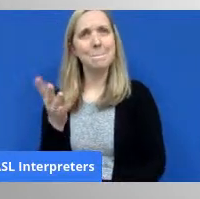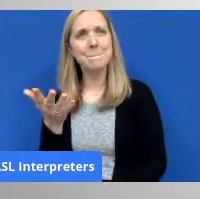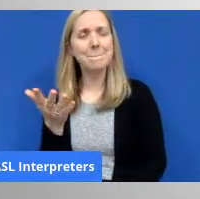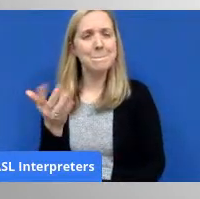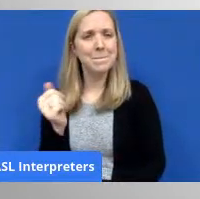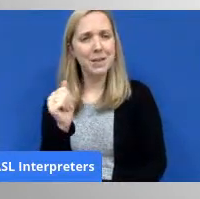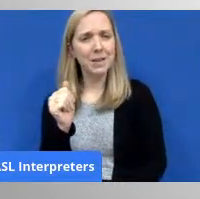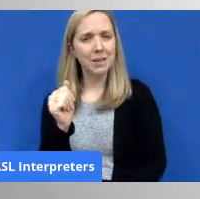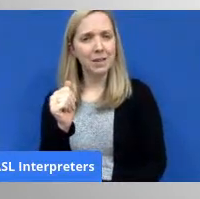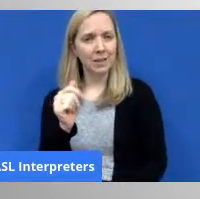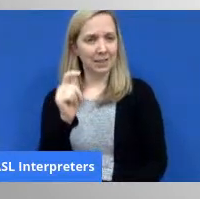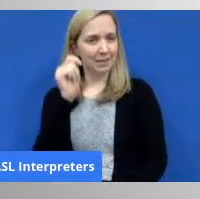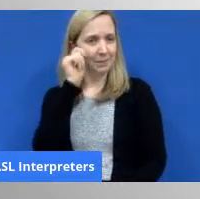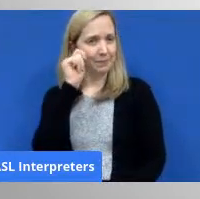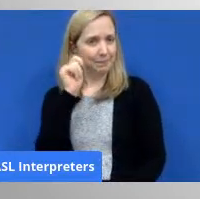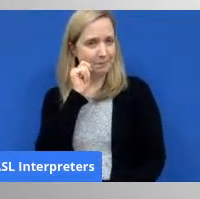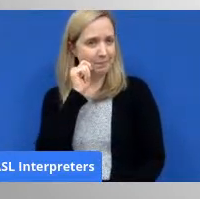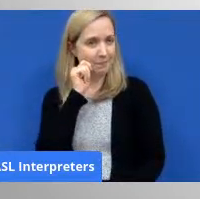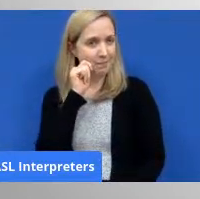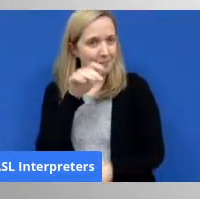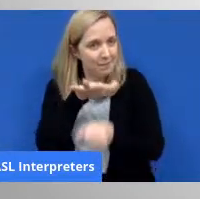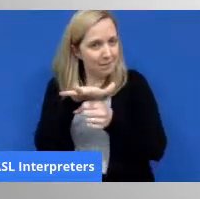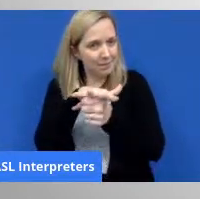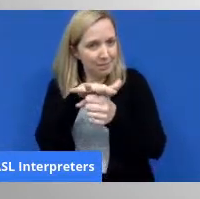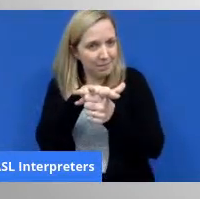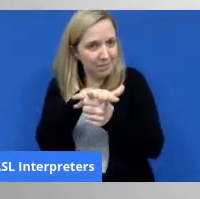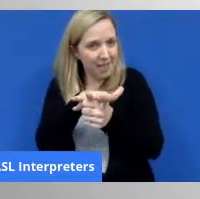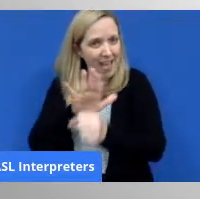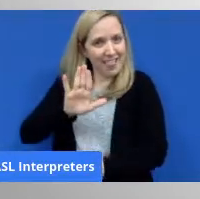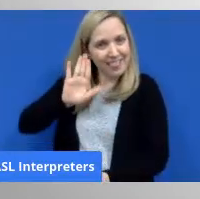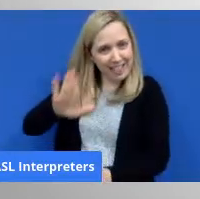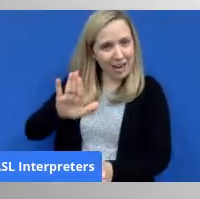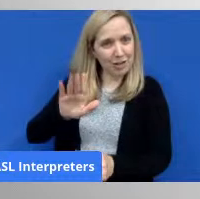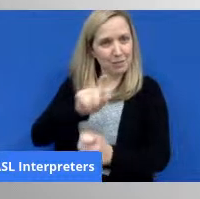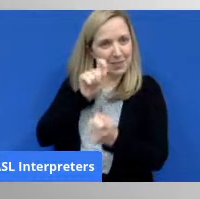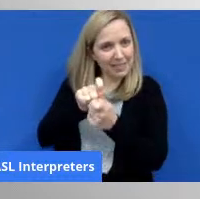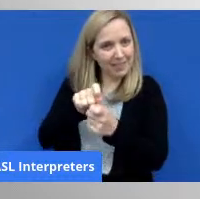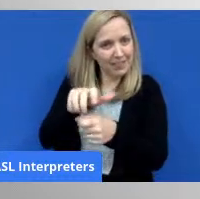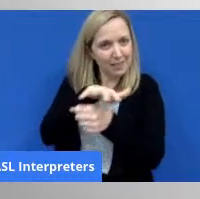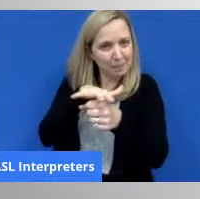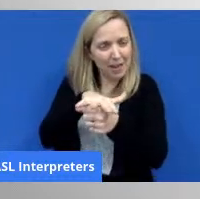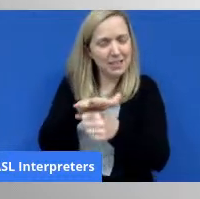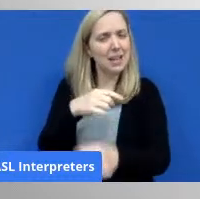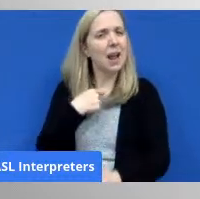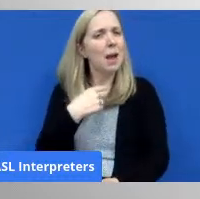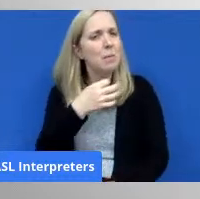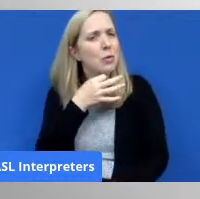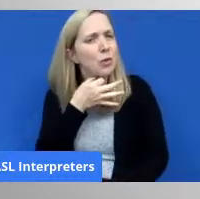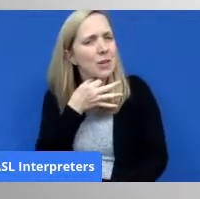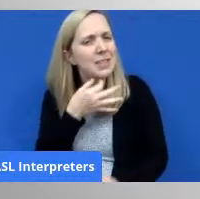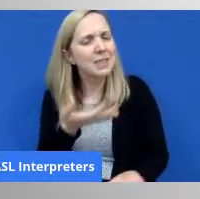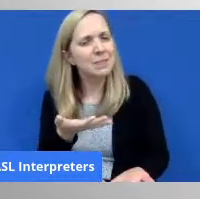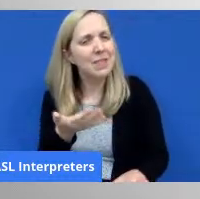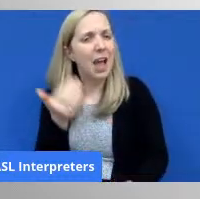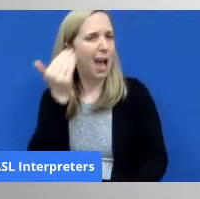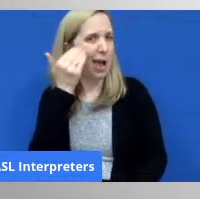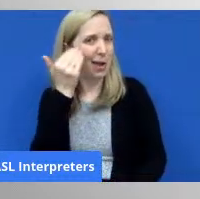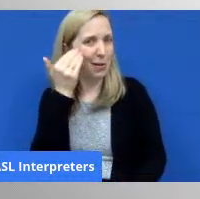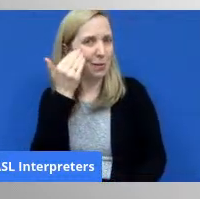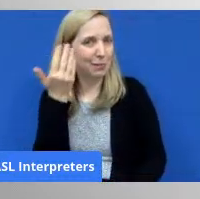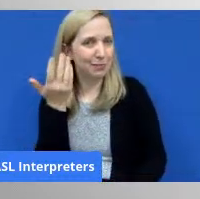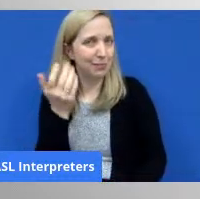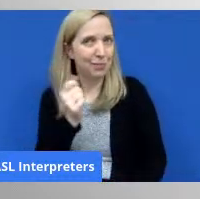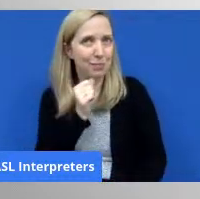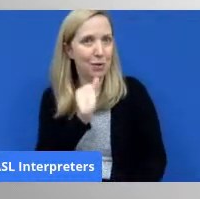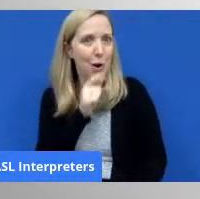of teen space, and I'm just wondering. And again, I know we're not really necessarily coming